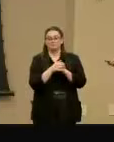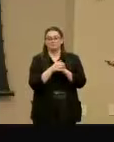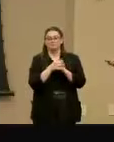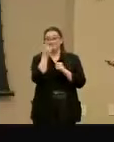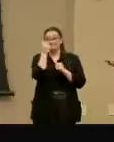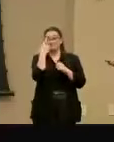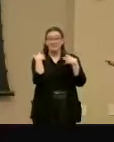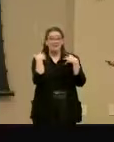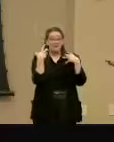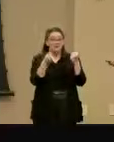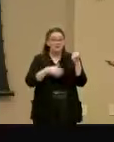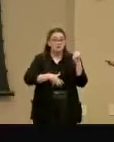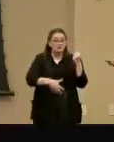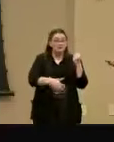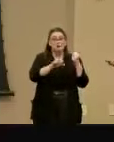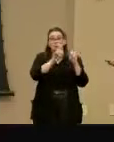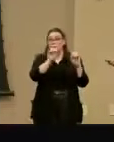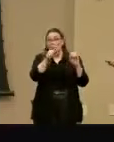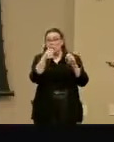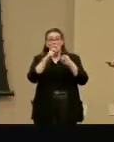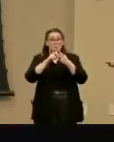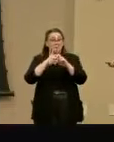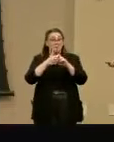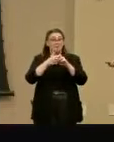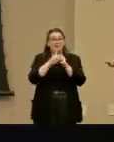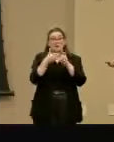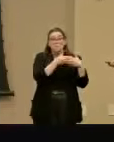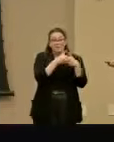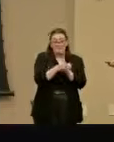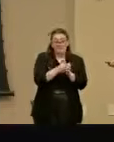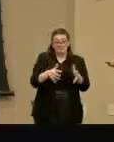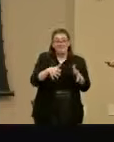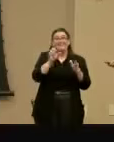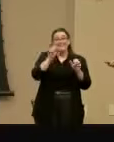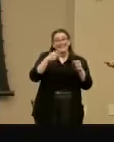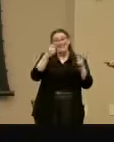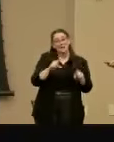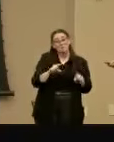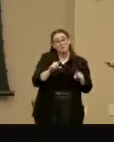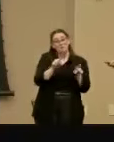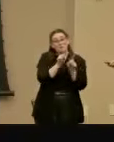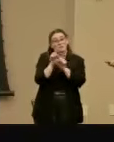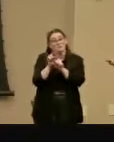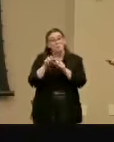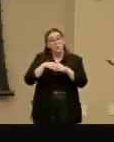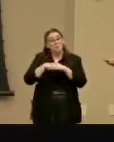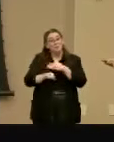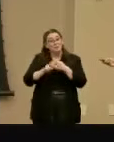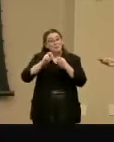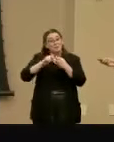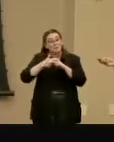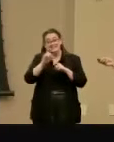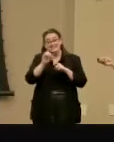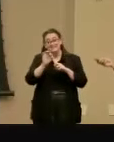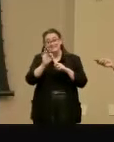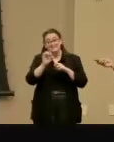healthy pregnancies, apart from lupus, miscarriages are common, and birth defects, while they're not common, they still exist. So sometimes I tell